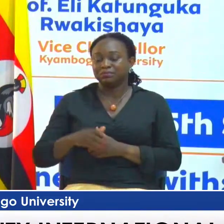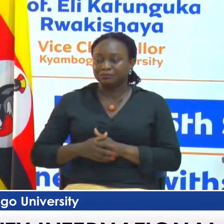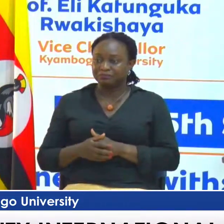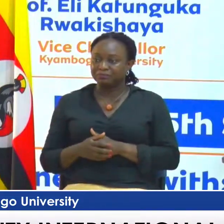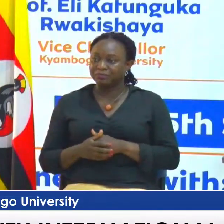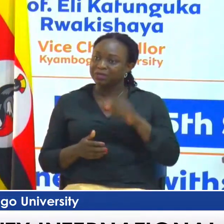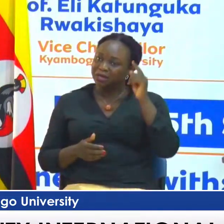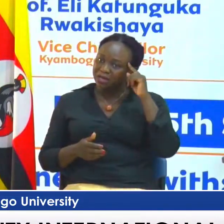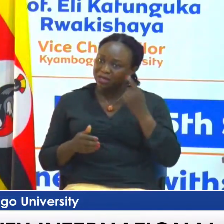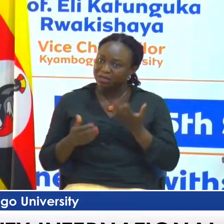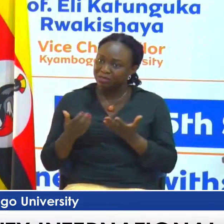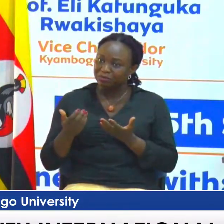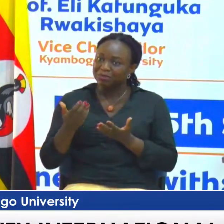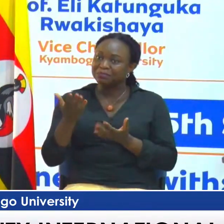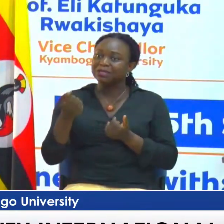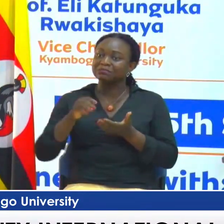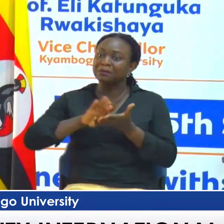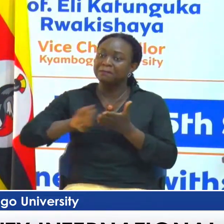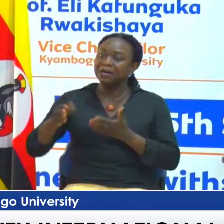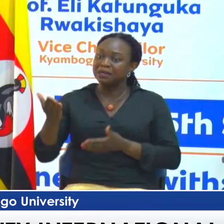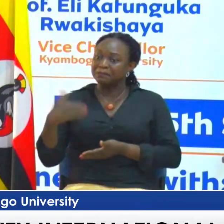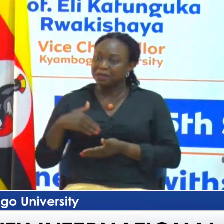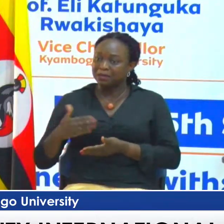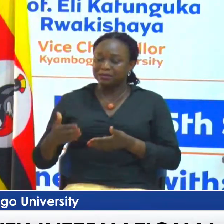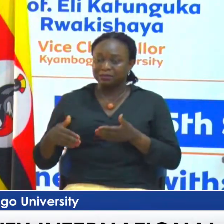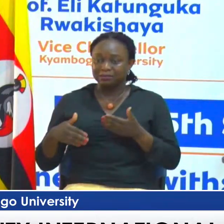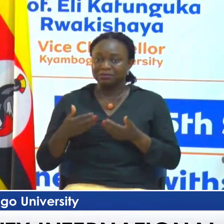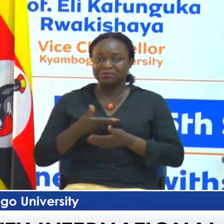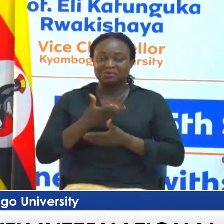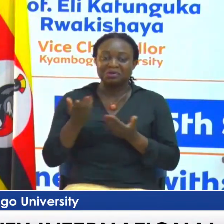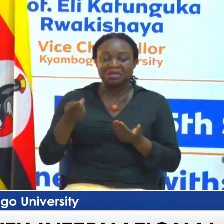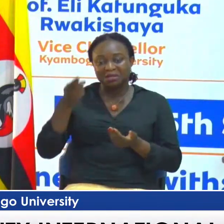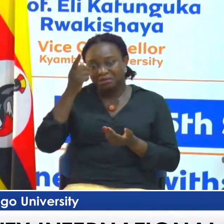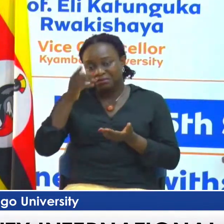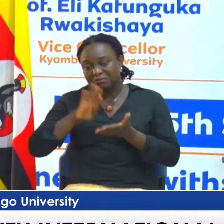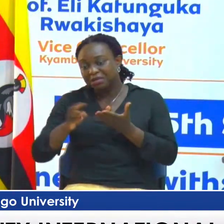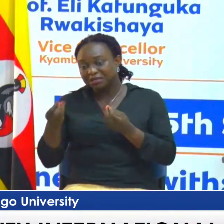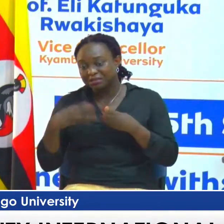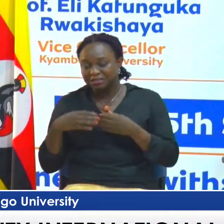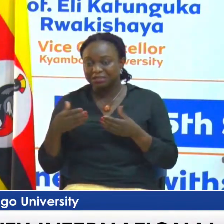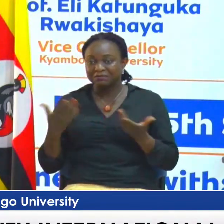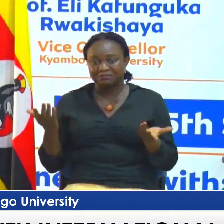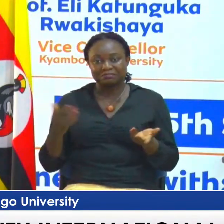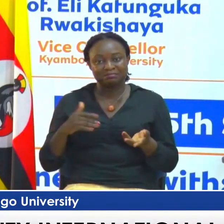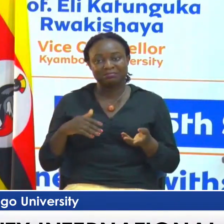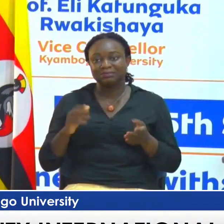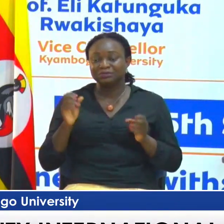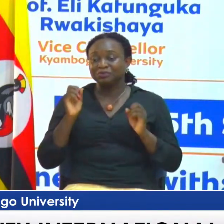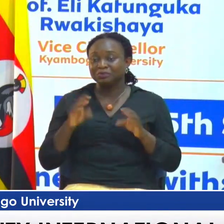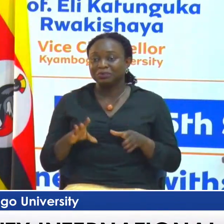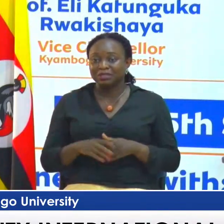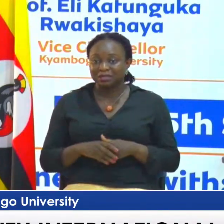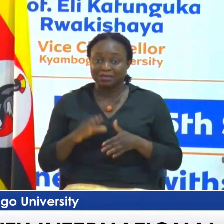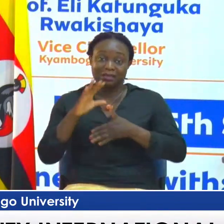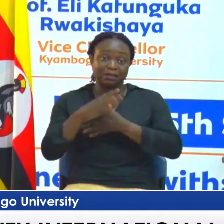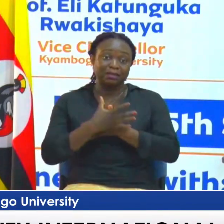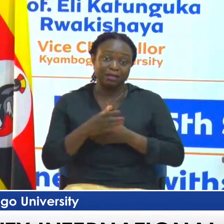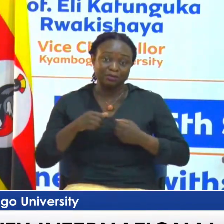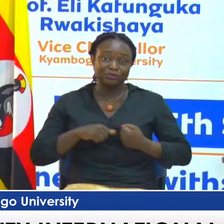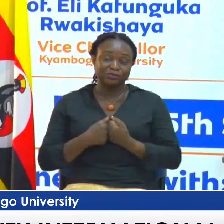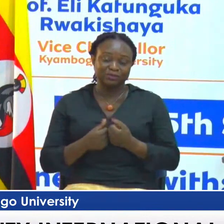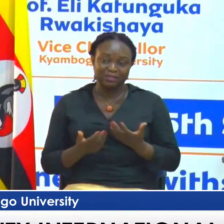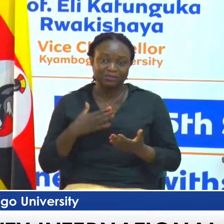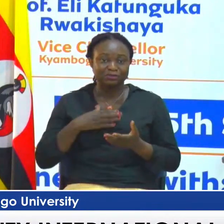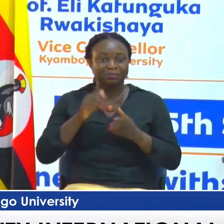believing that they will bring the right balance. Whatever they brought, I say that's okay. So that's some of the culture challenges. Please learn